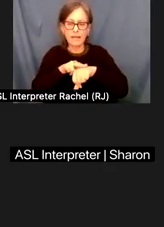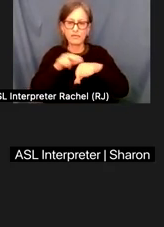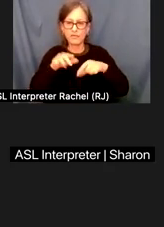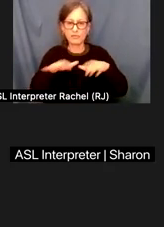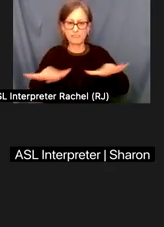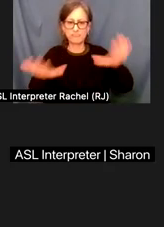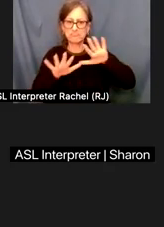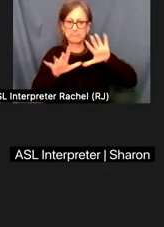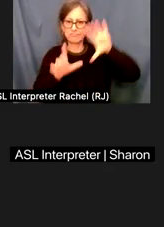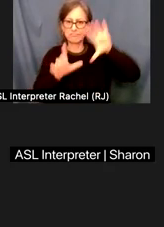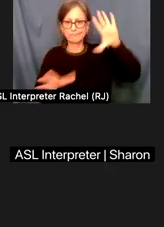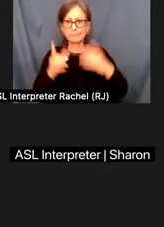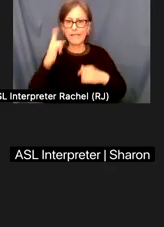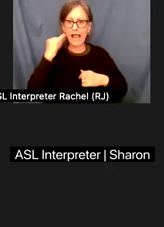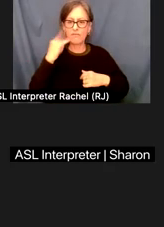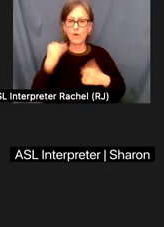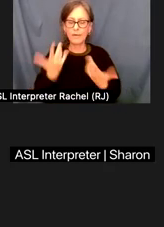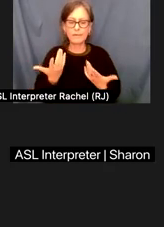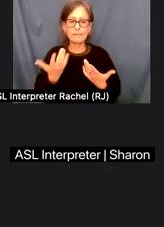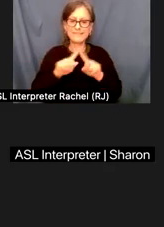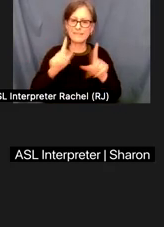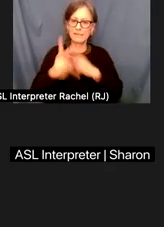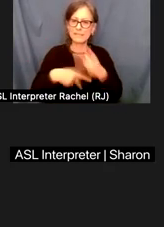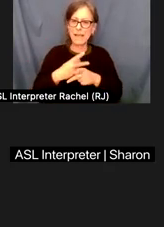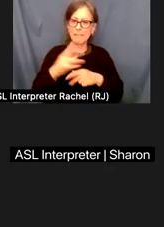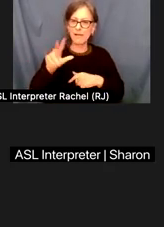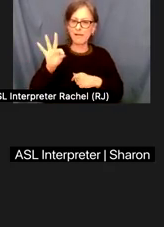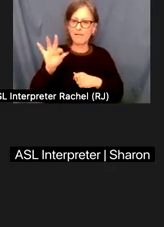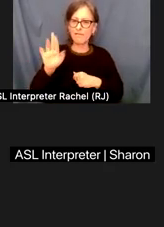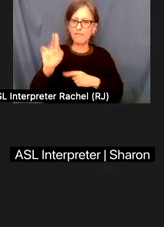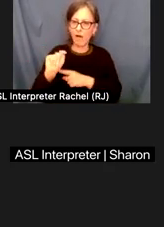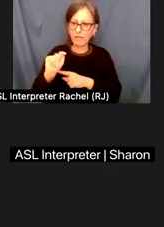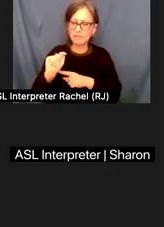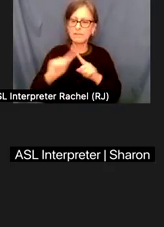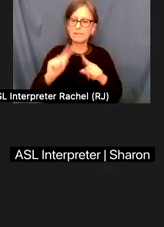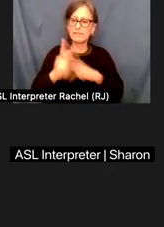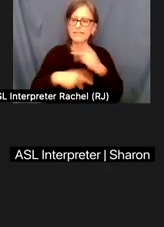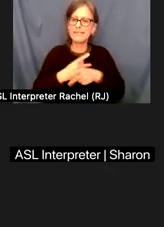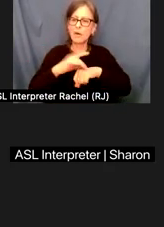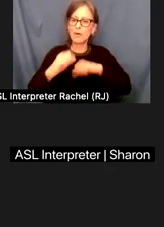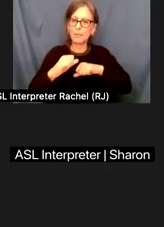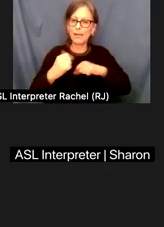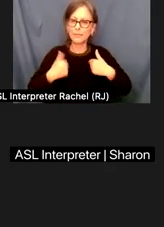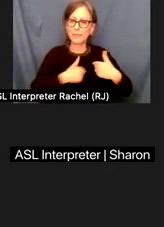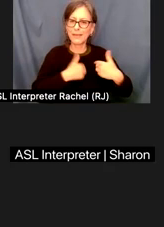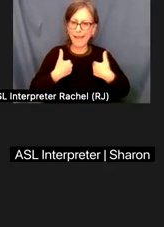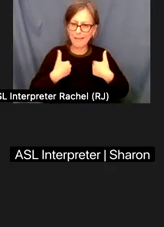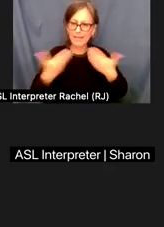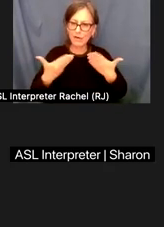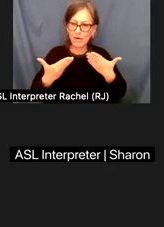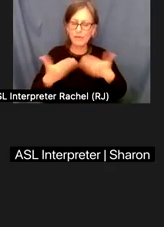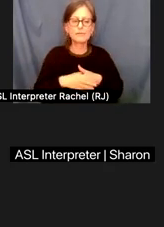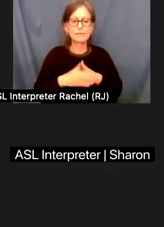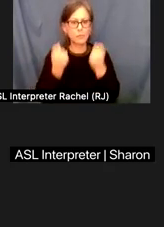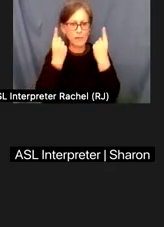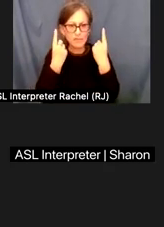California, all the different types of faulting and earthquake hazards that we have, really being able to